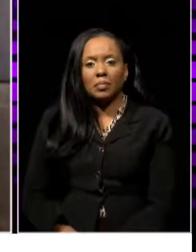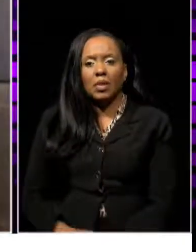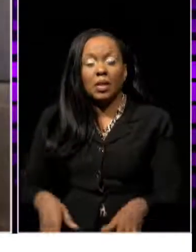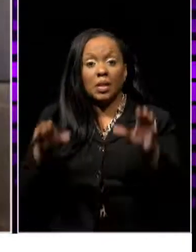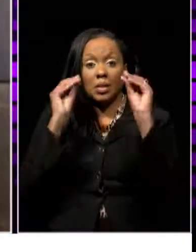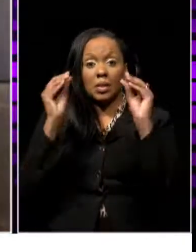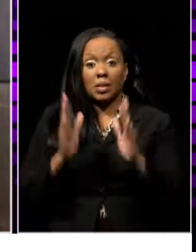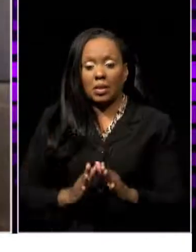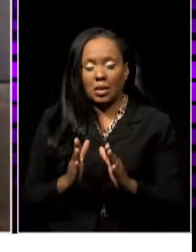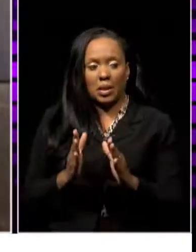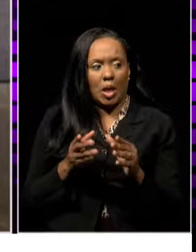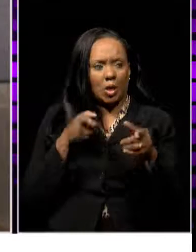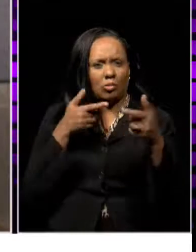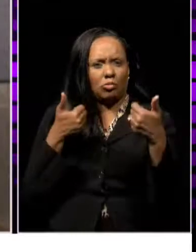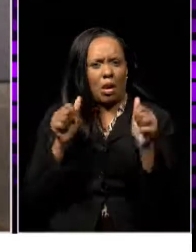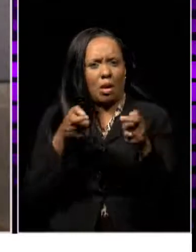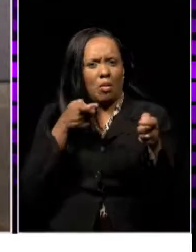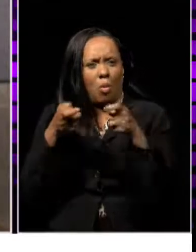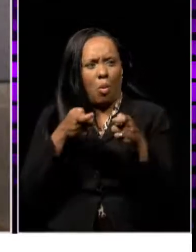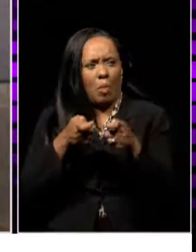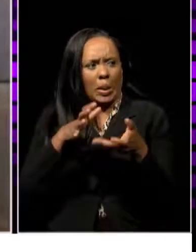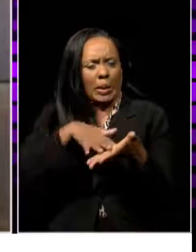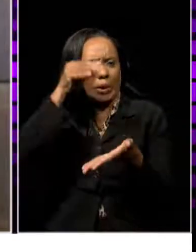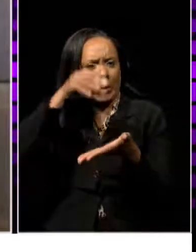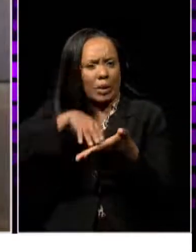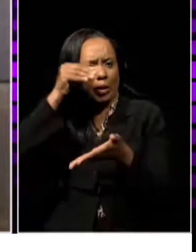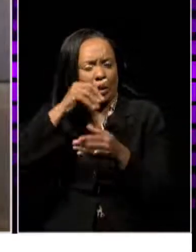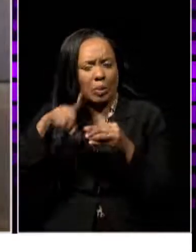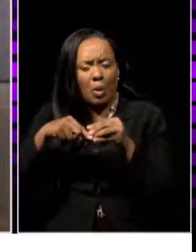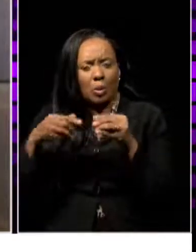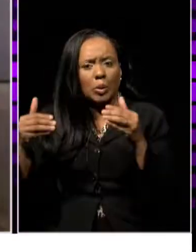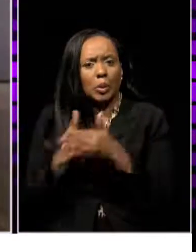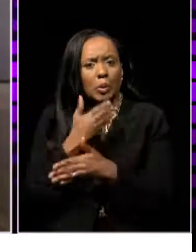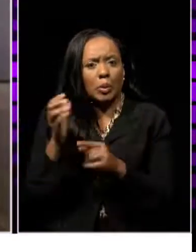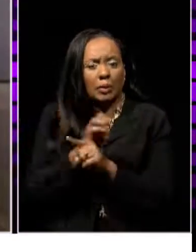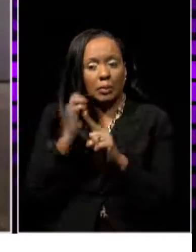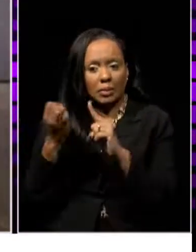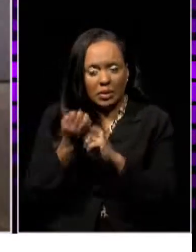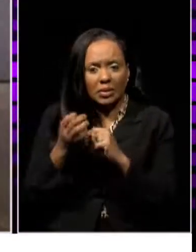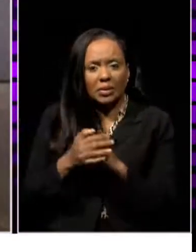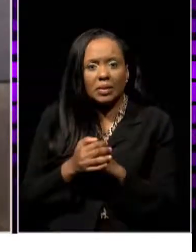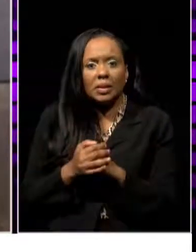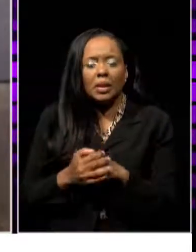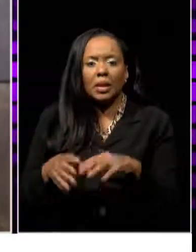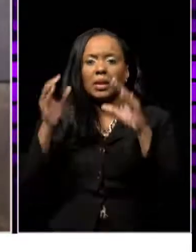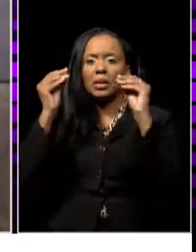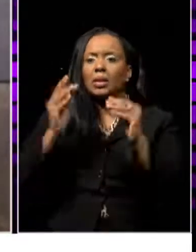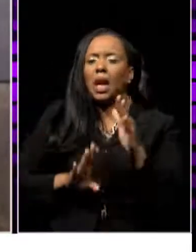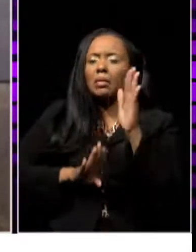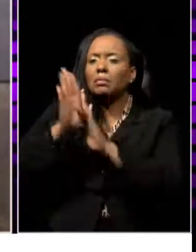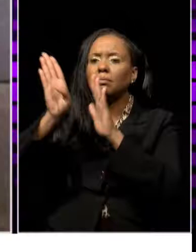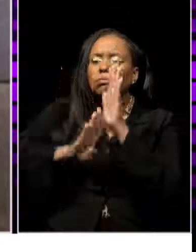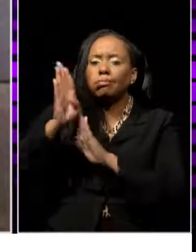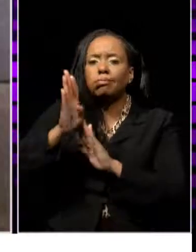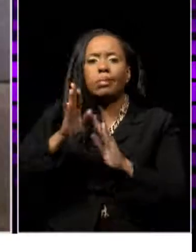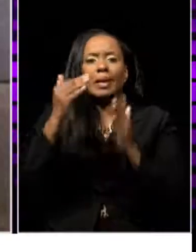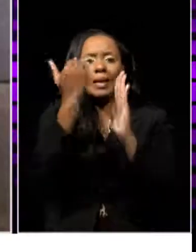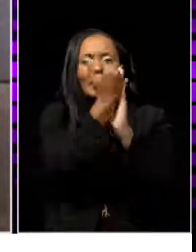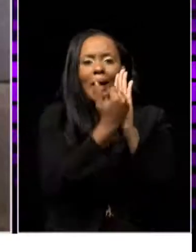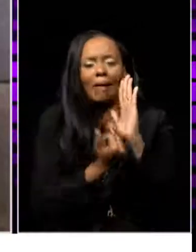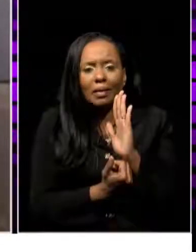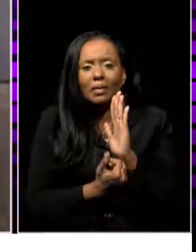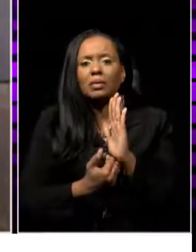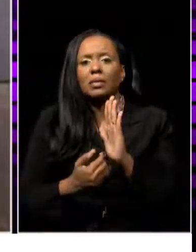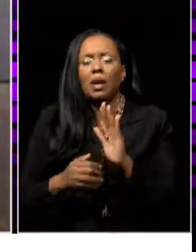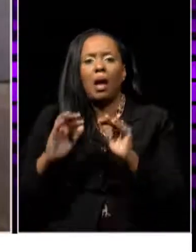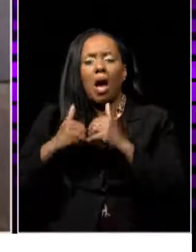well. Teachers are now looking at developing lessons, assessment tools, and stuff like that. So